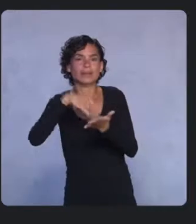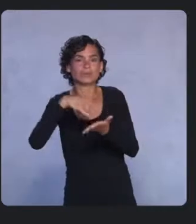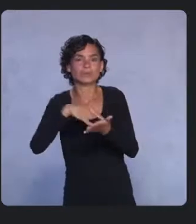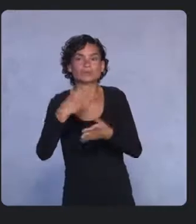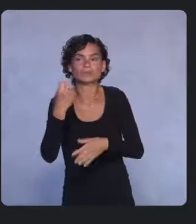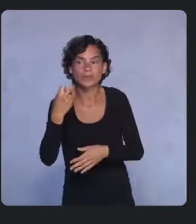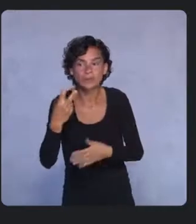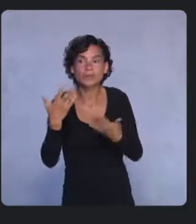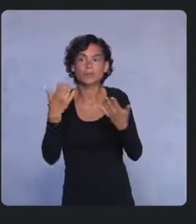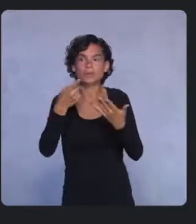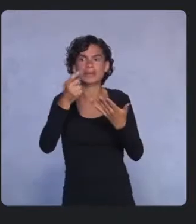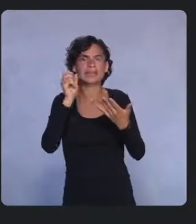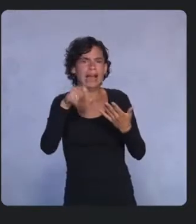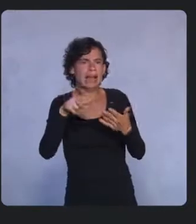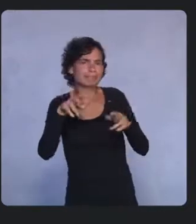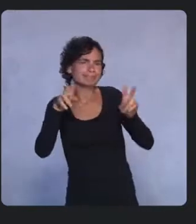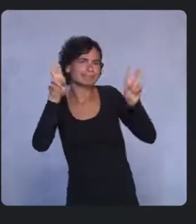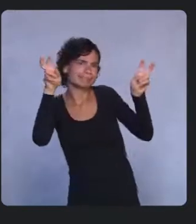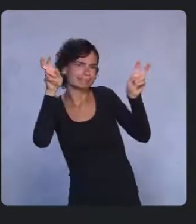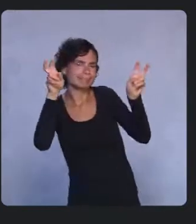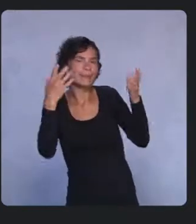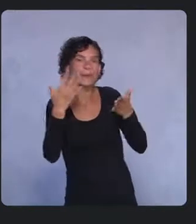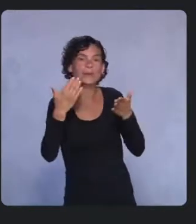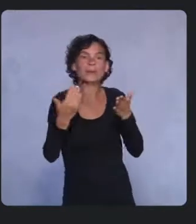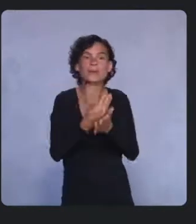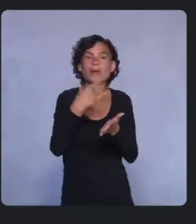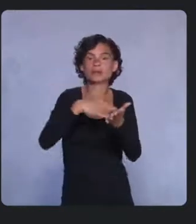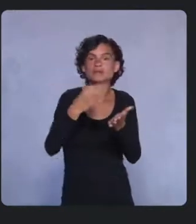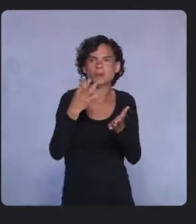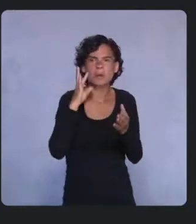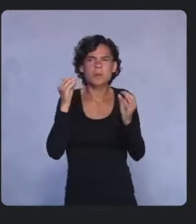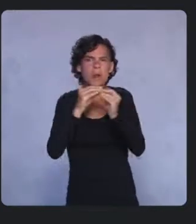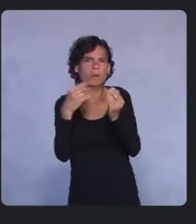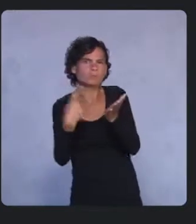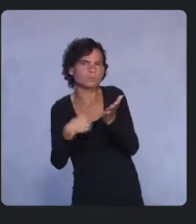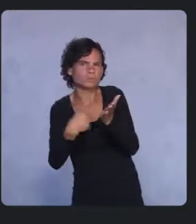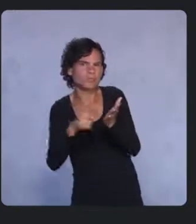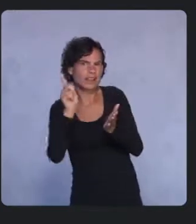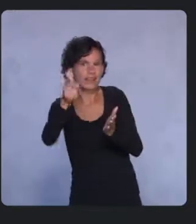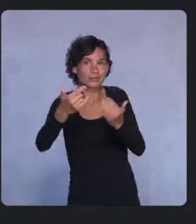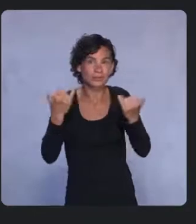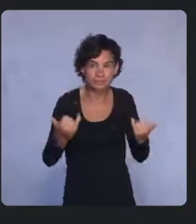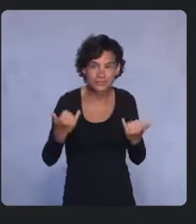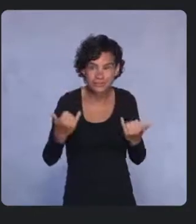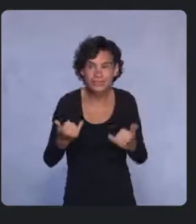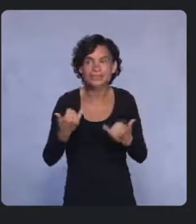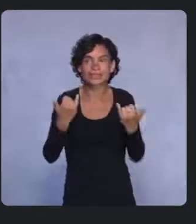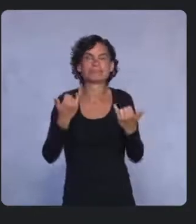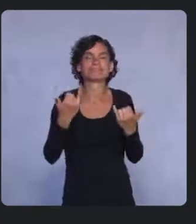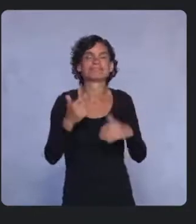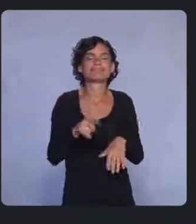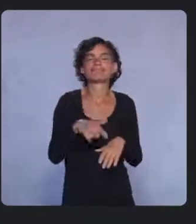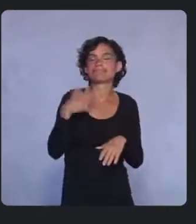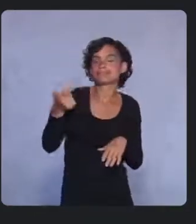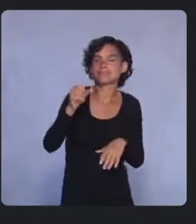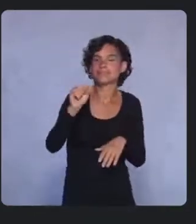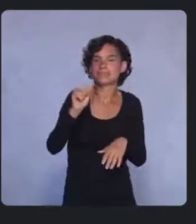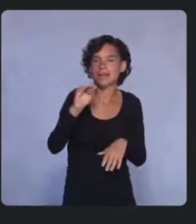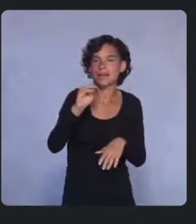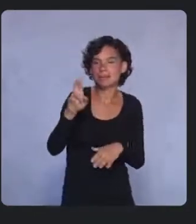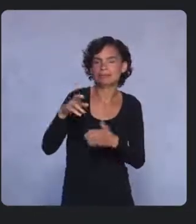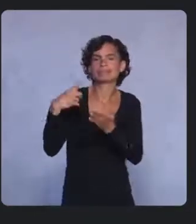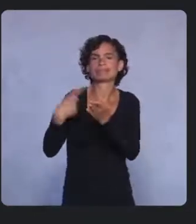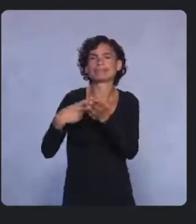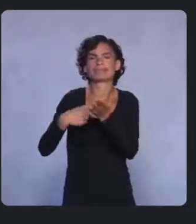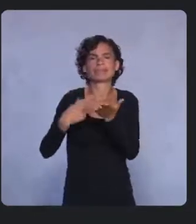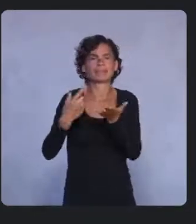hear about in our What's New in Android Privacy session later today. Now I'll hand it back to Samir to talk about how we're